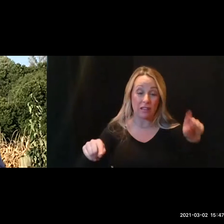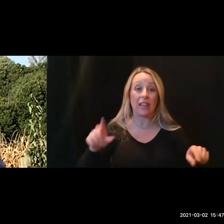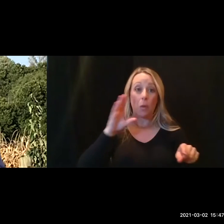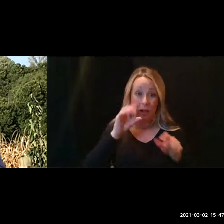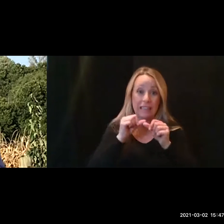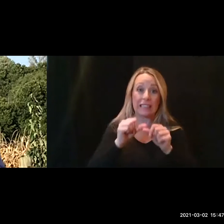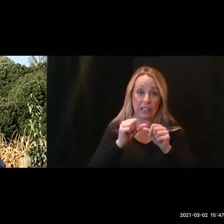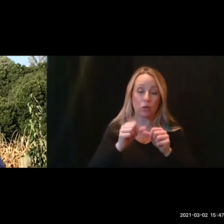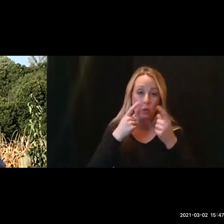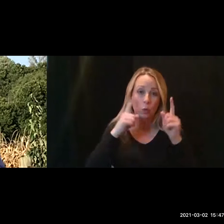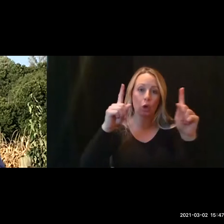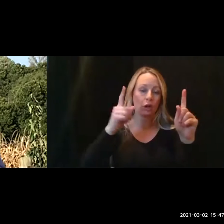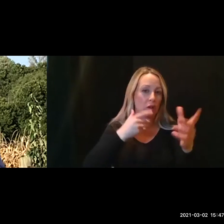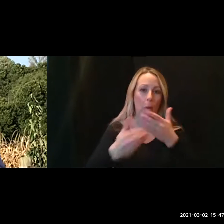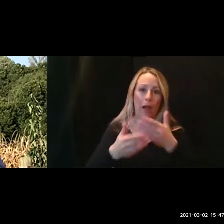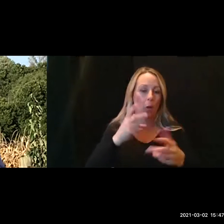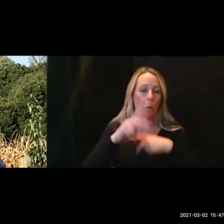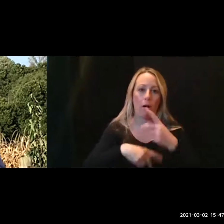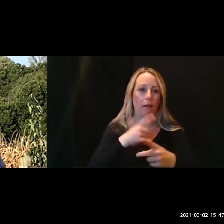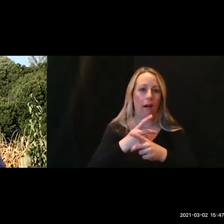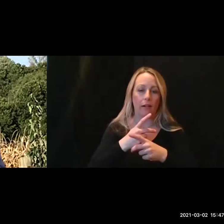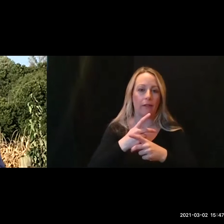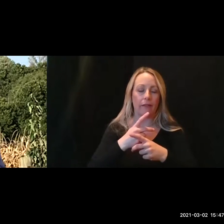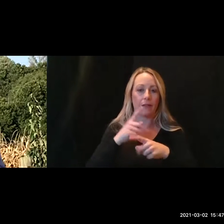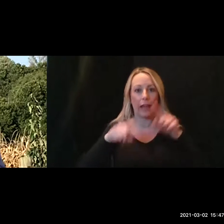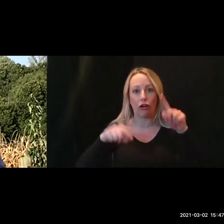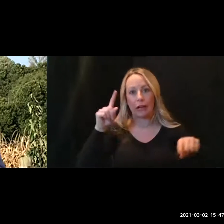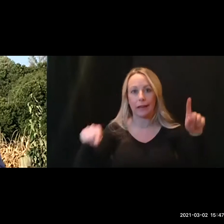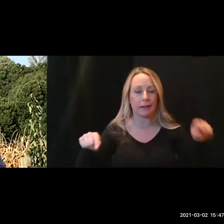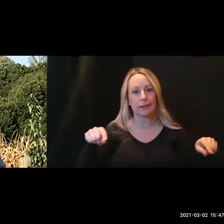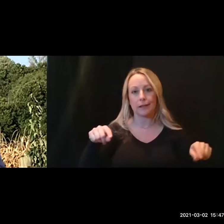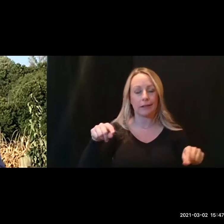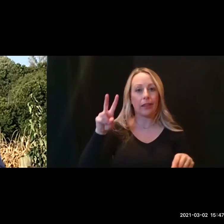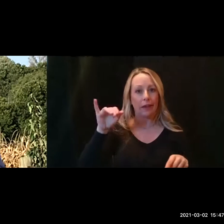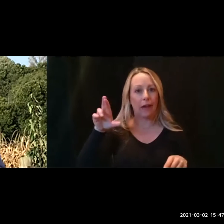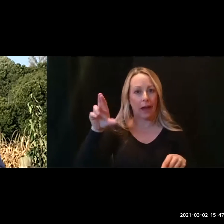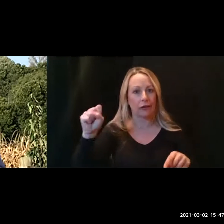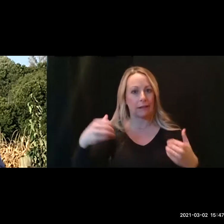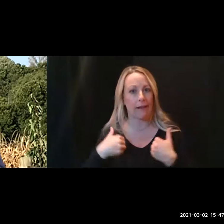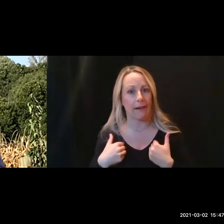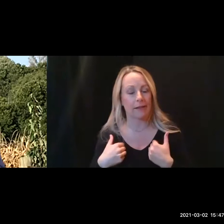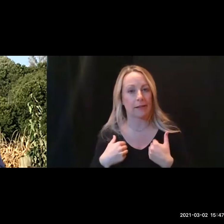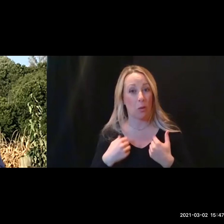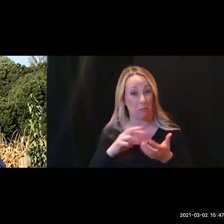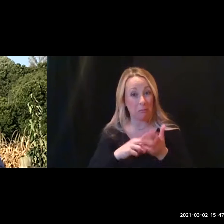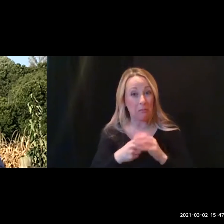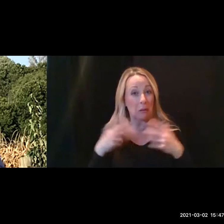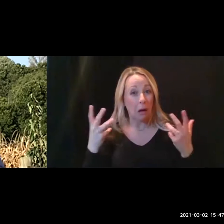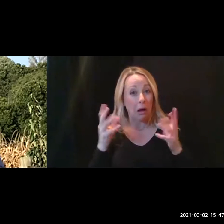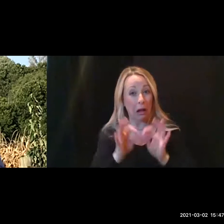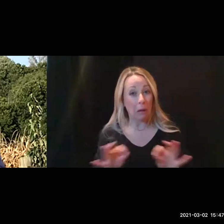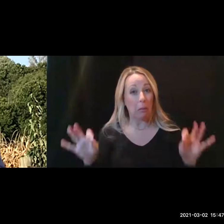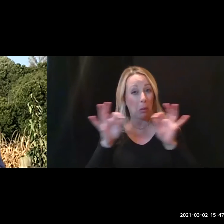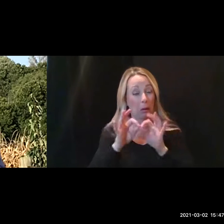work regardless of how the virus changes. So it's critically important that the media support